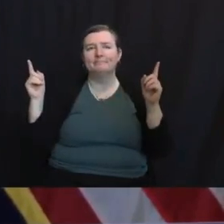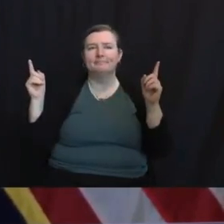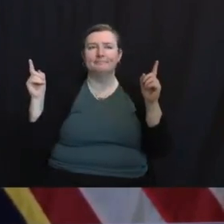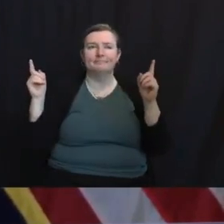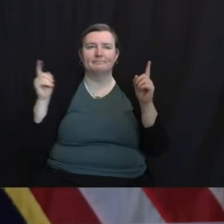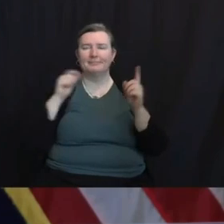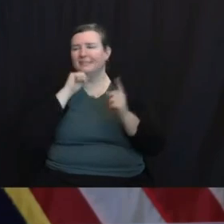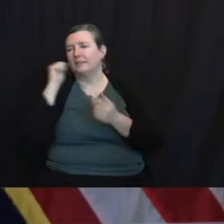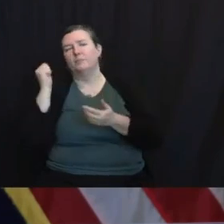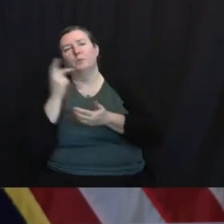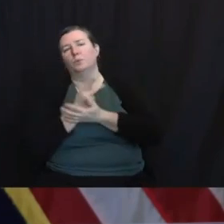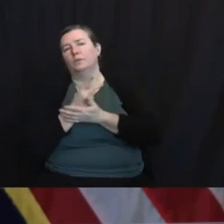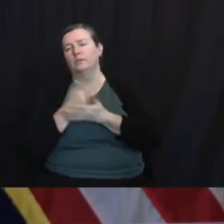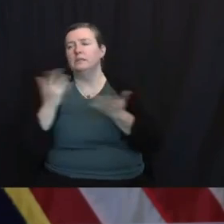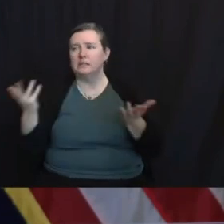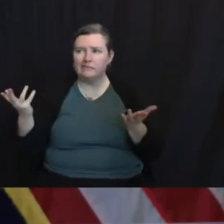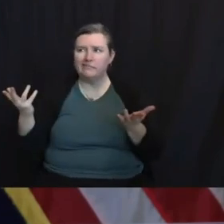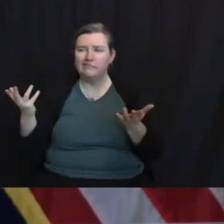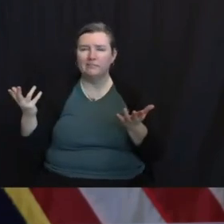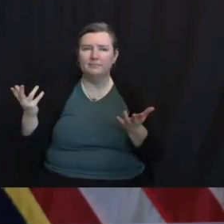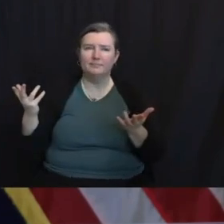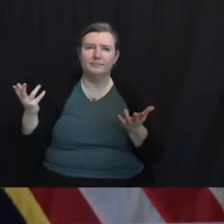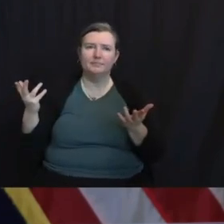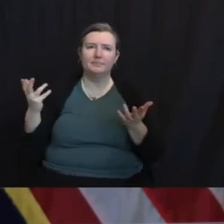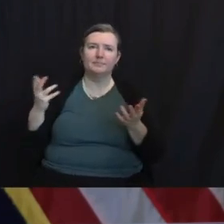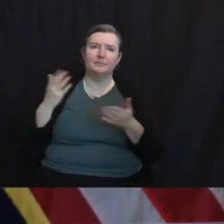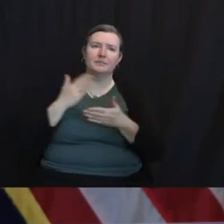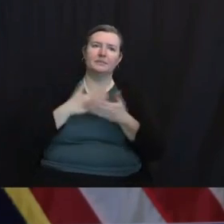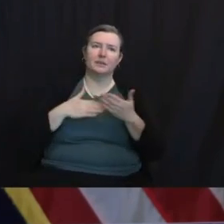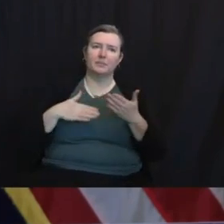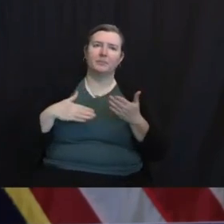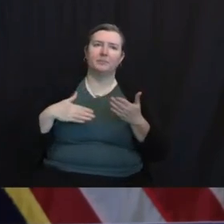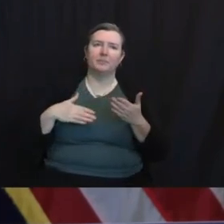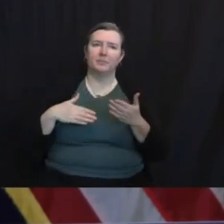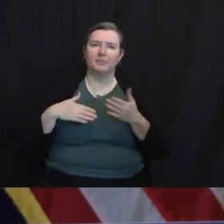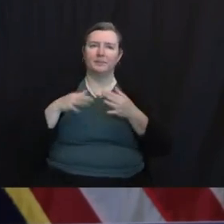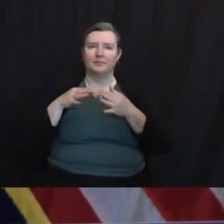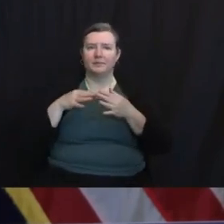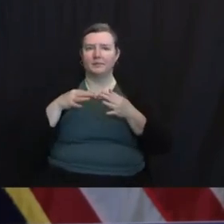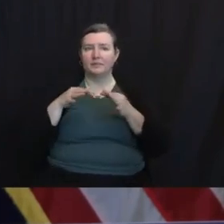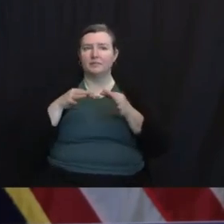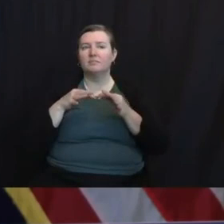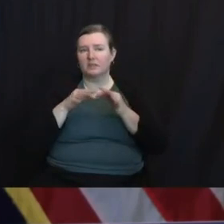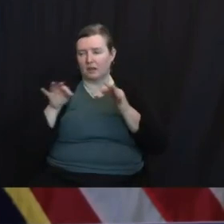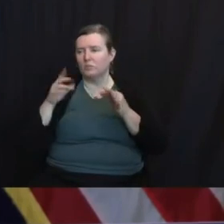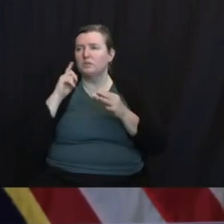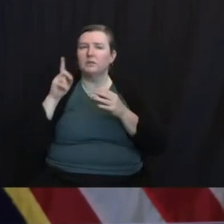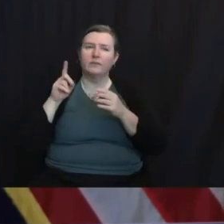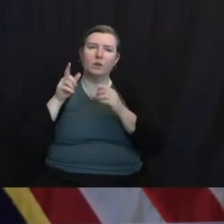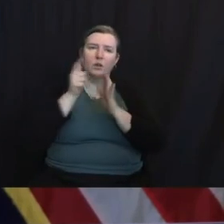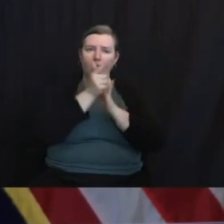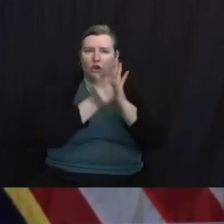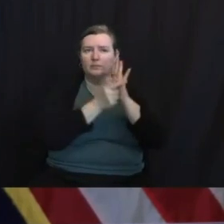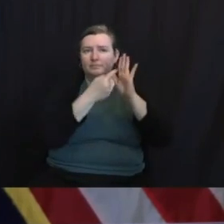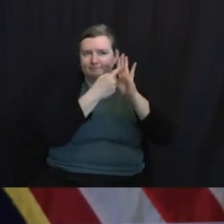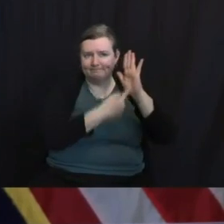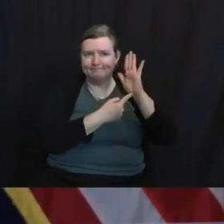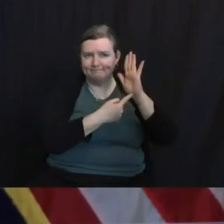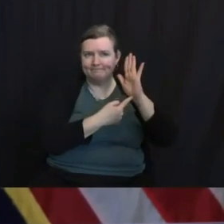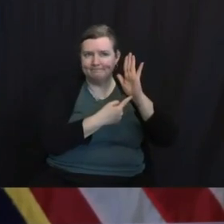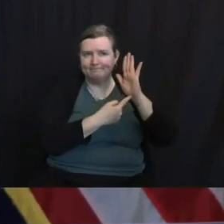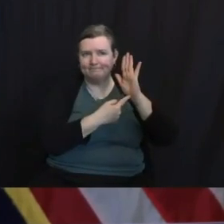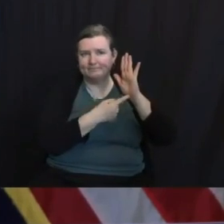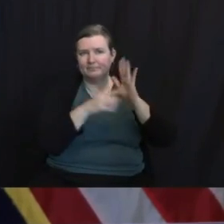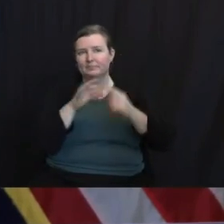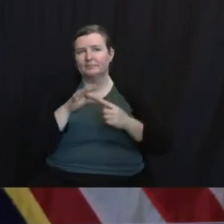waiver process. And there is language that allows for the opportunity to request a waiver of the administration.